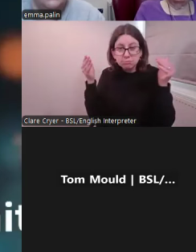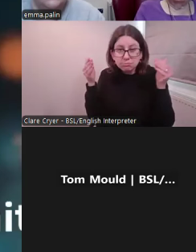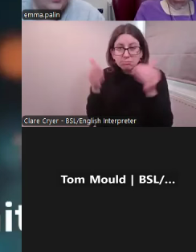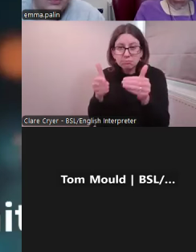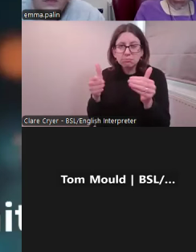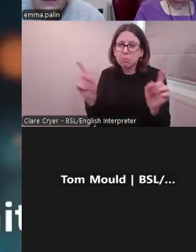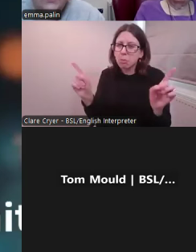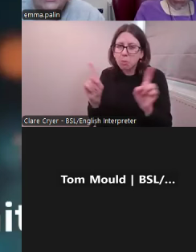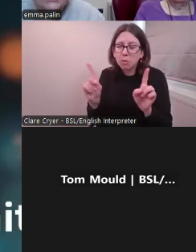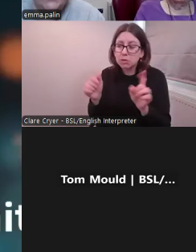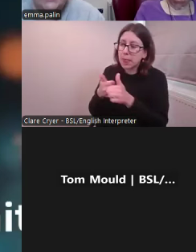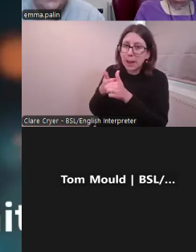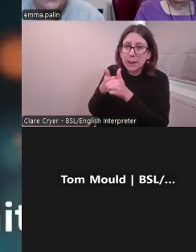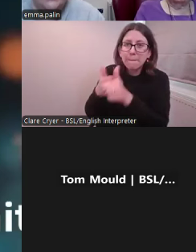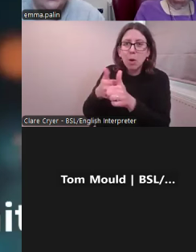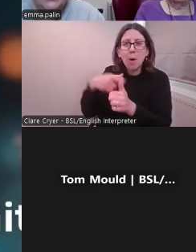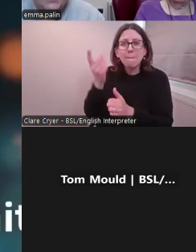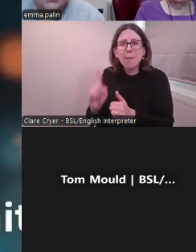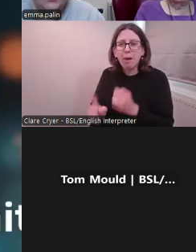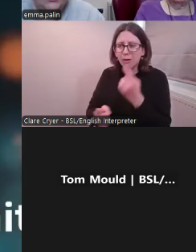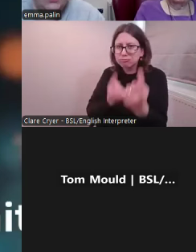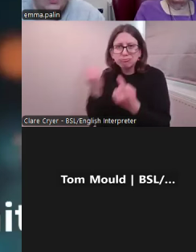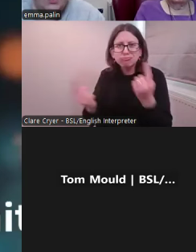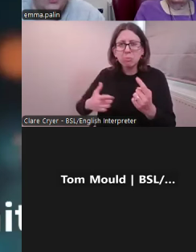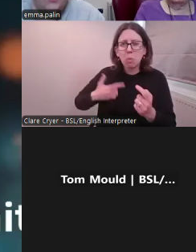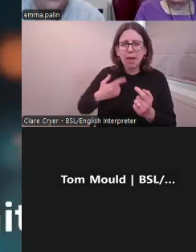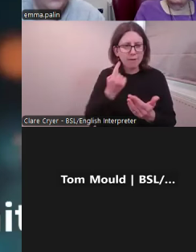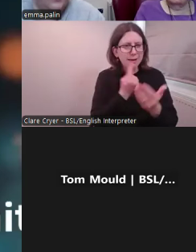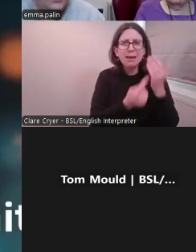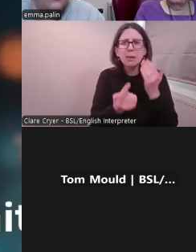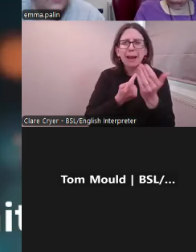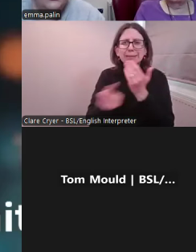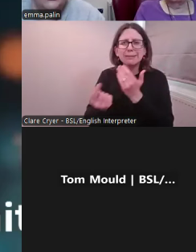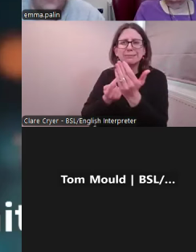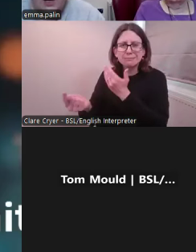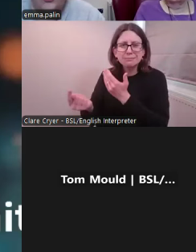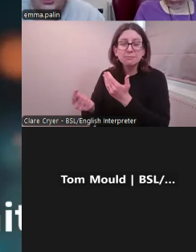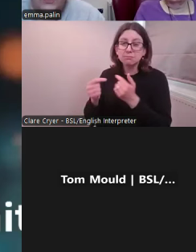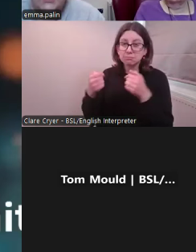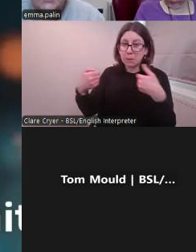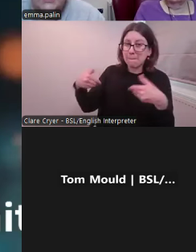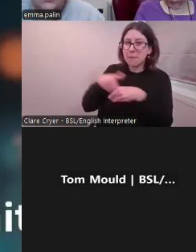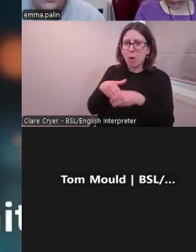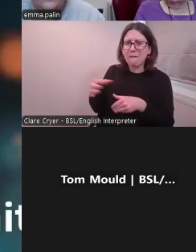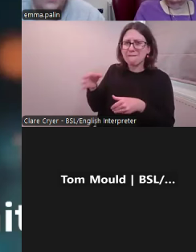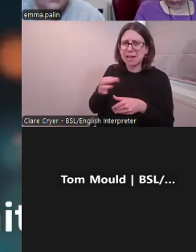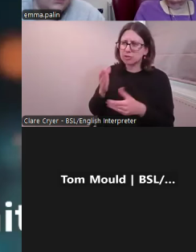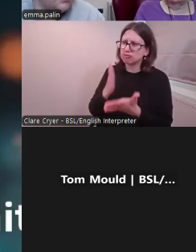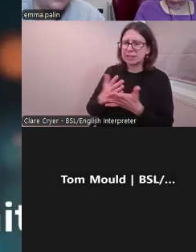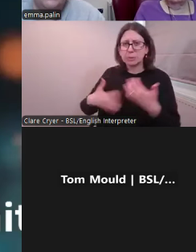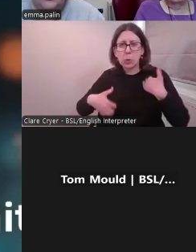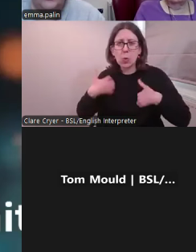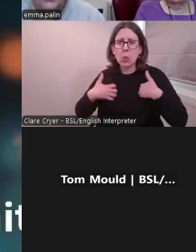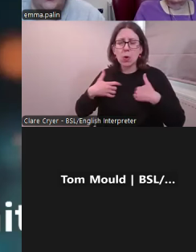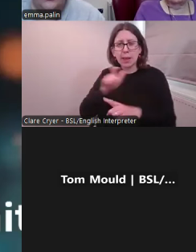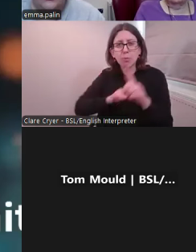on supporting people to live as independently as possible. The Belong villages are vibrant communities with lots